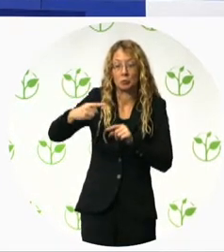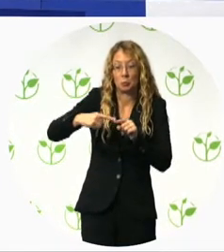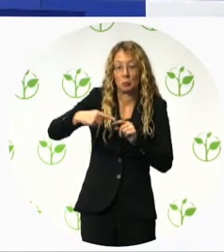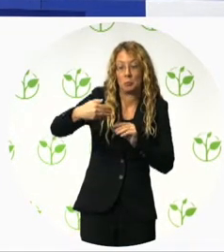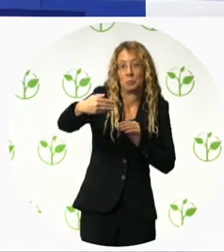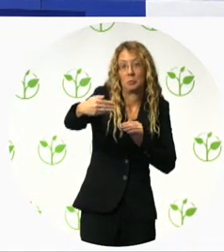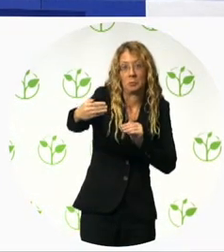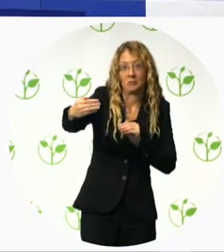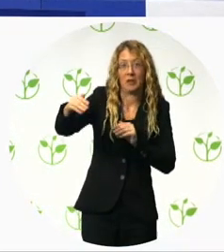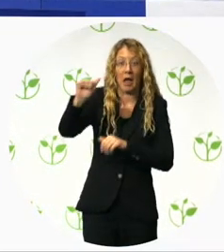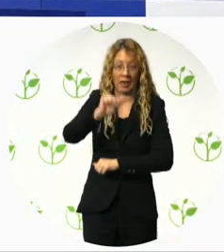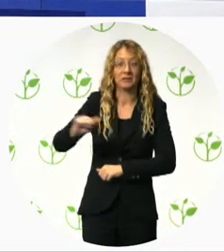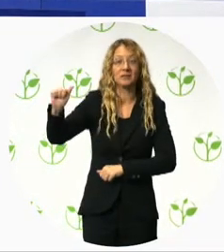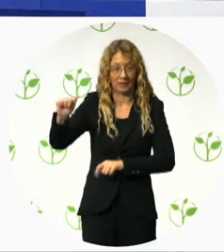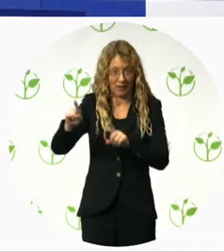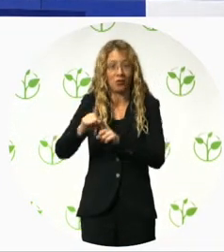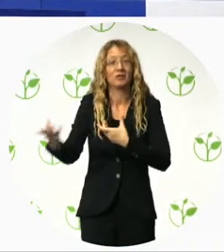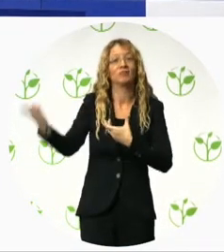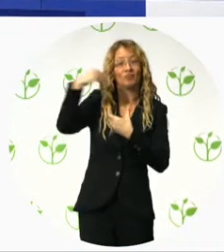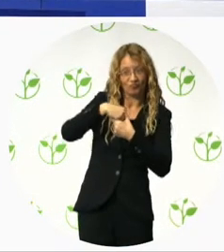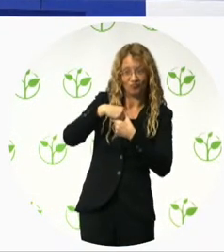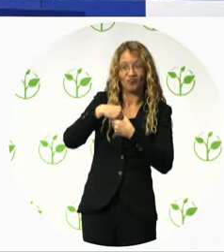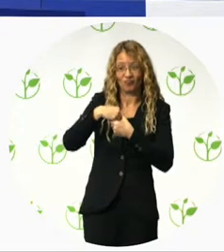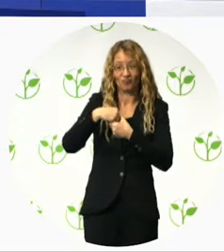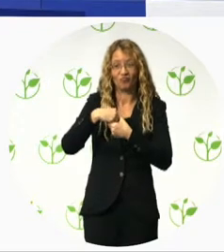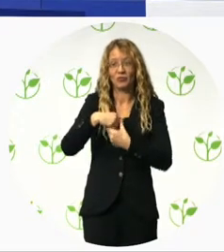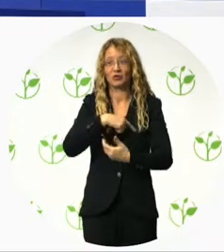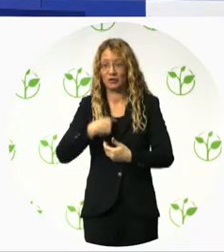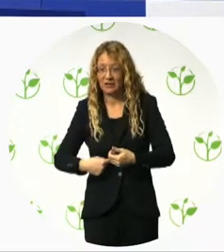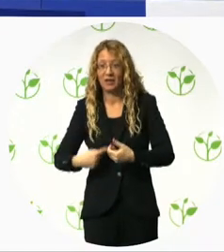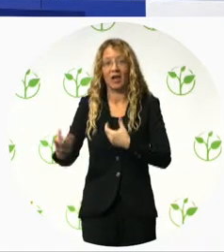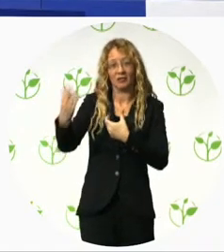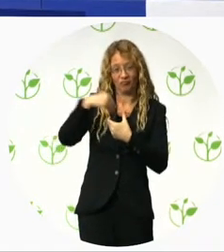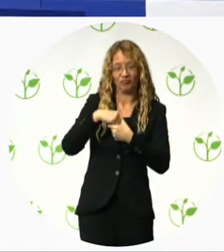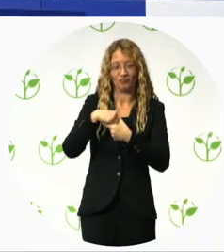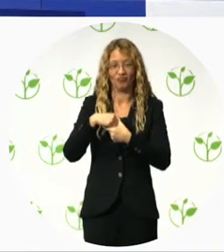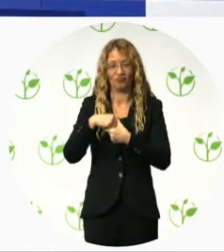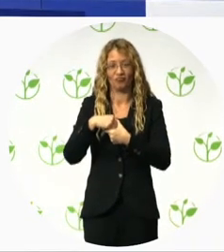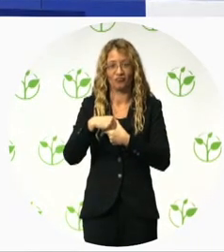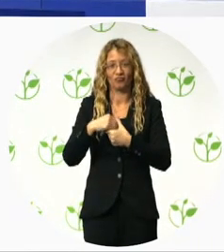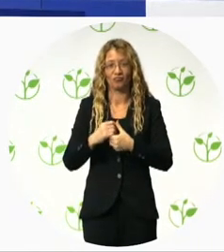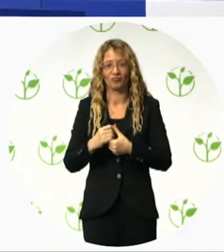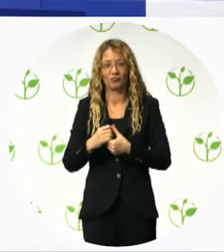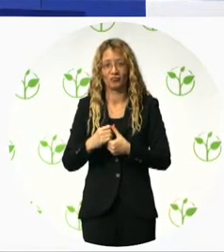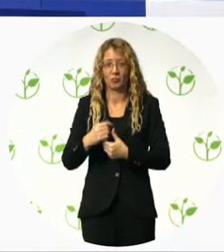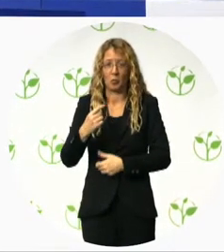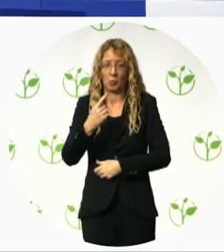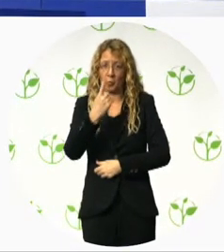is the biggest country where most of the deaf people live. One-third of the deaf population in the world live in